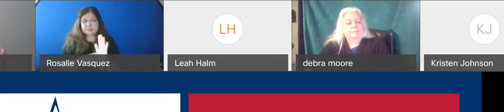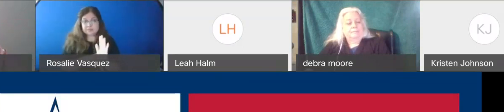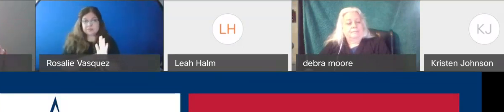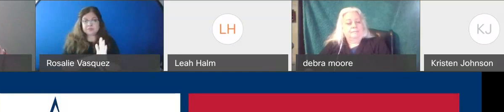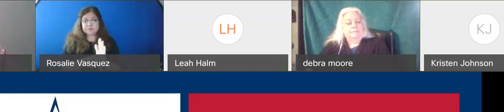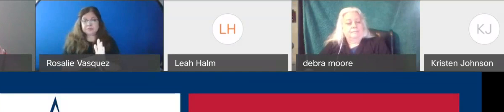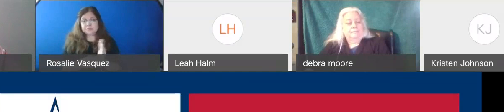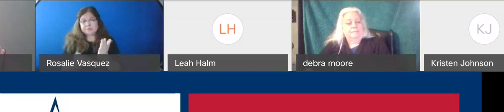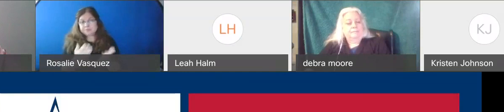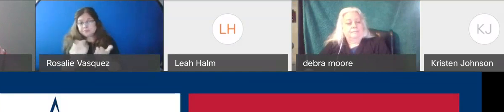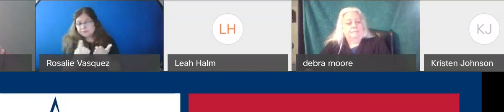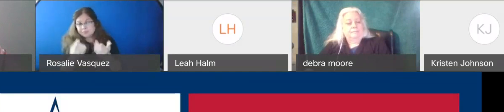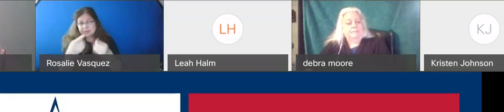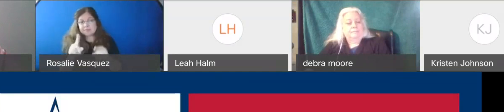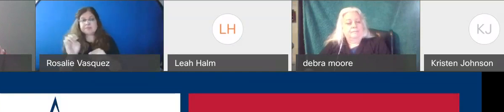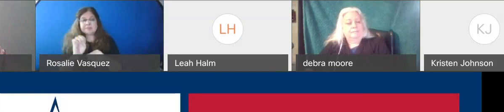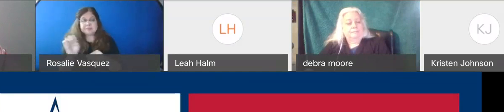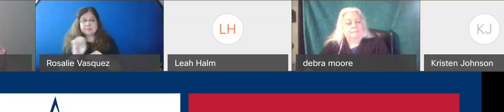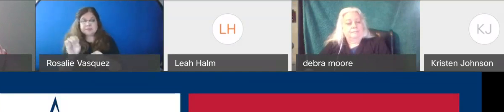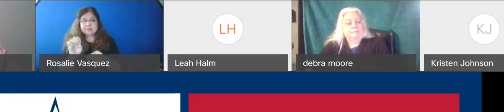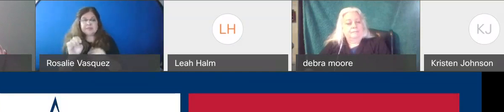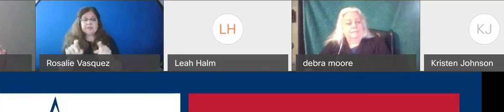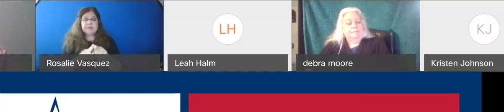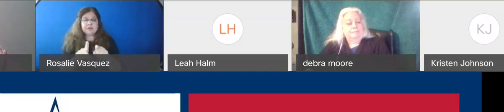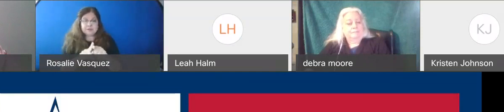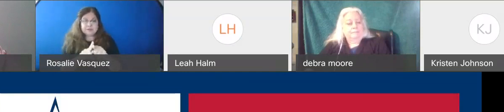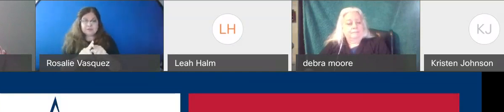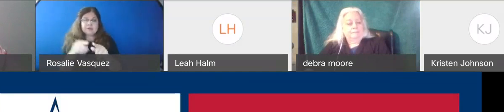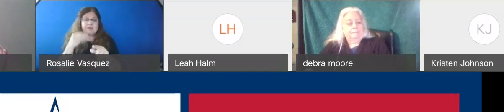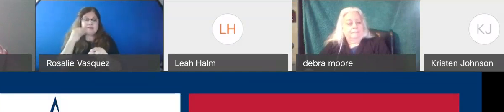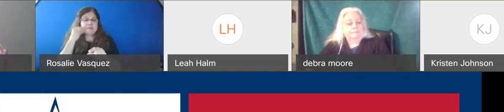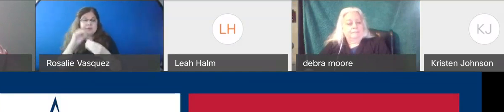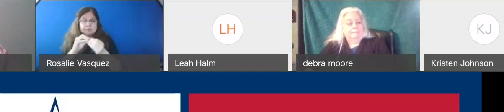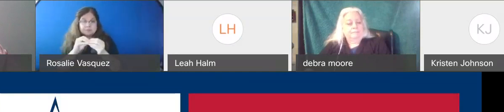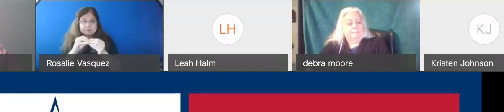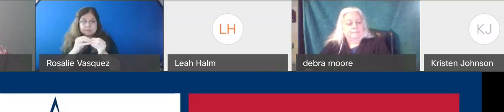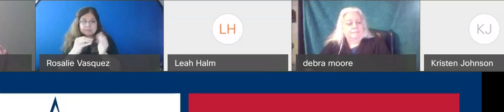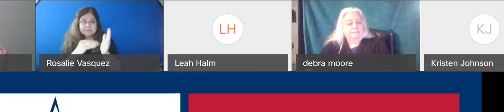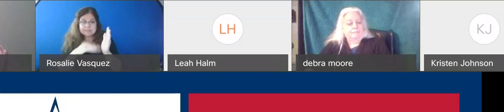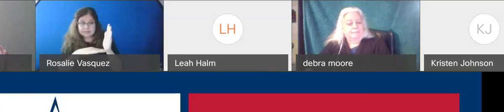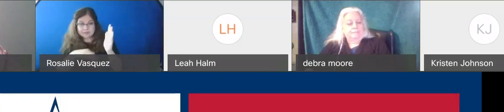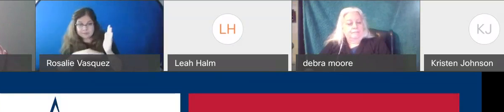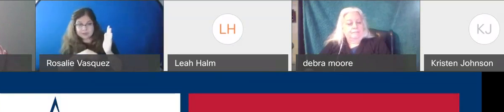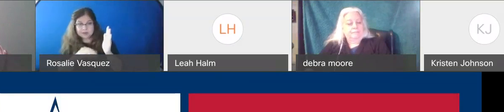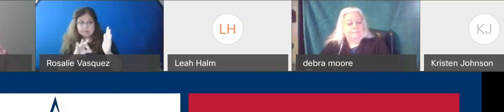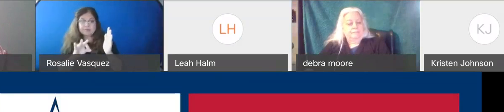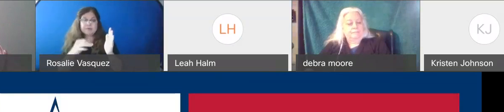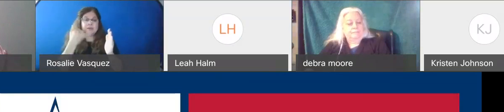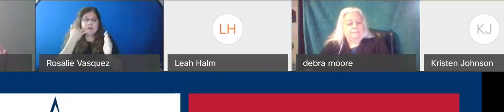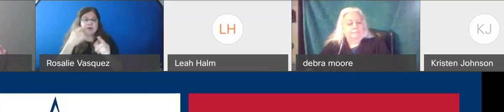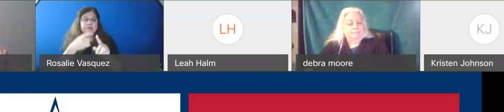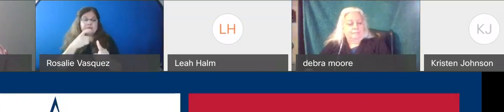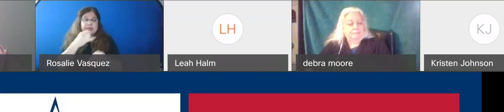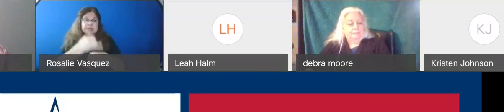also important to save the phone number for campus police that's listed on the bottom. So if you're calling from a campus phone, it's going to